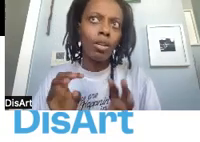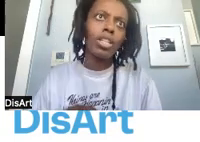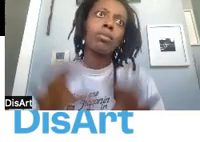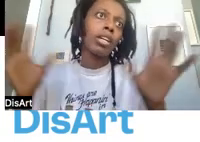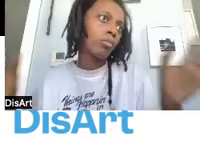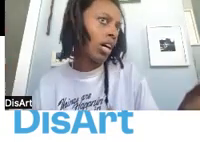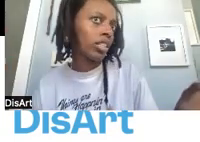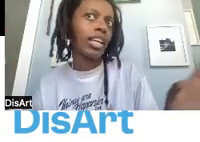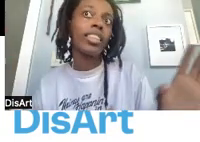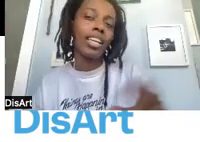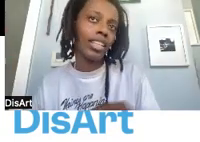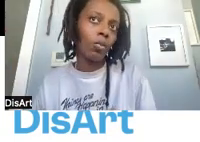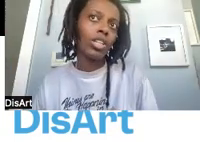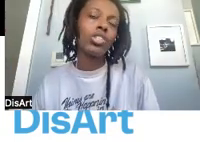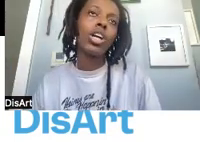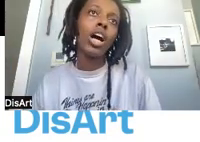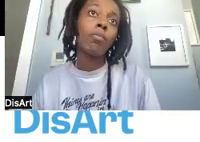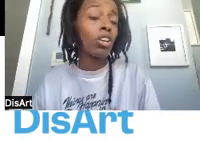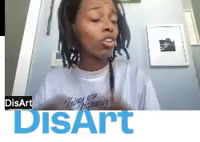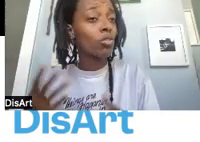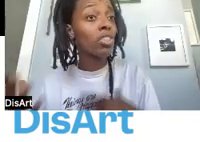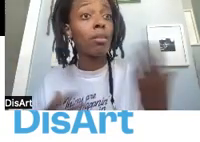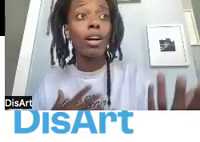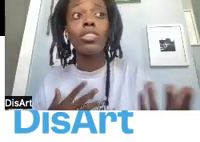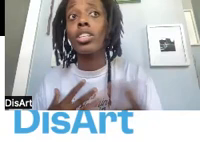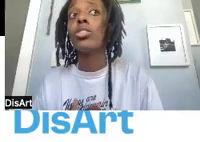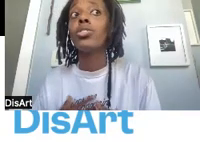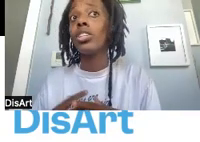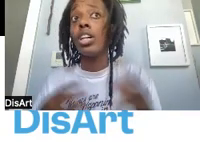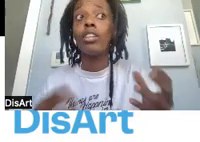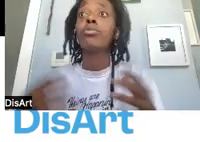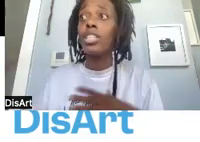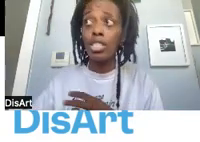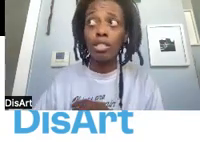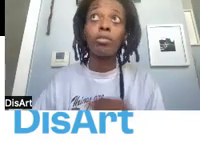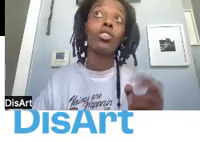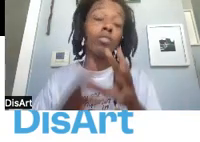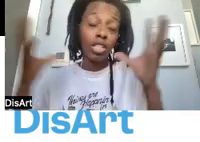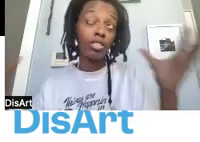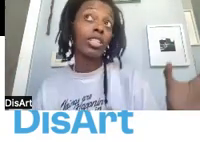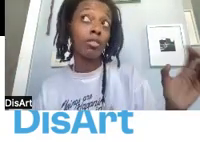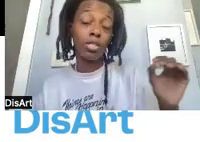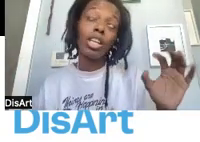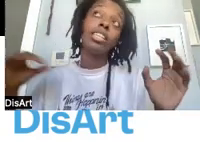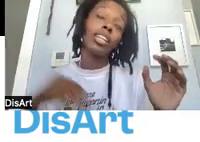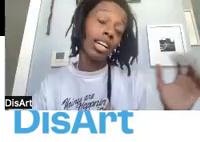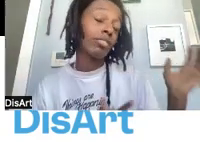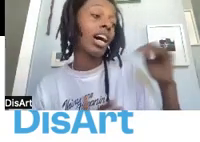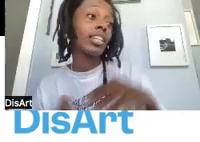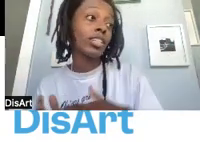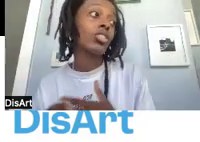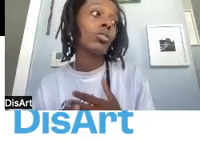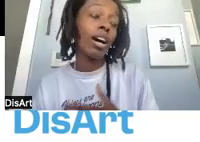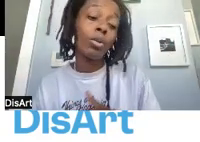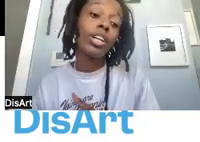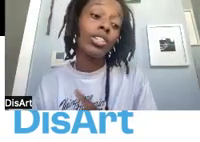and how can we expand upon like that language, and also think about this inclusion of racism and all of these other isms that kind of